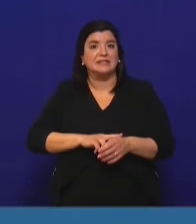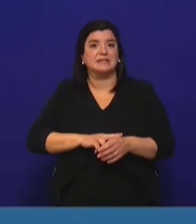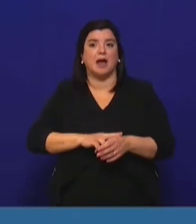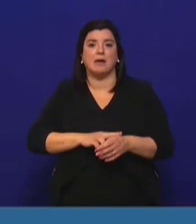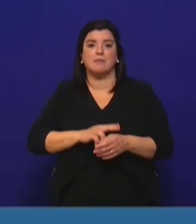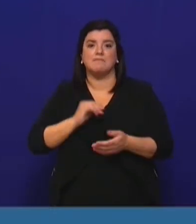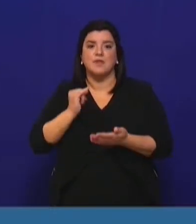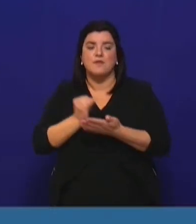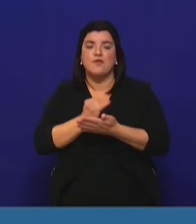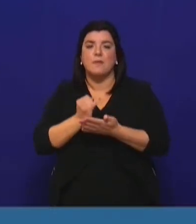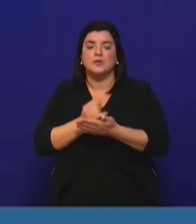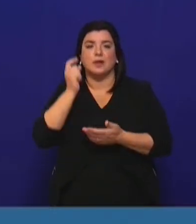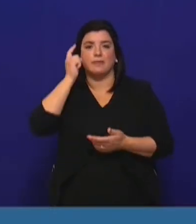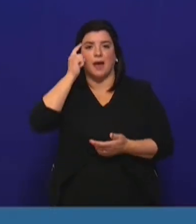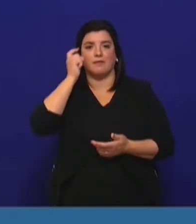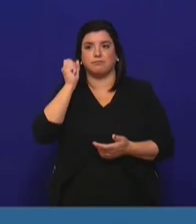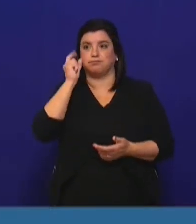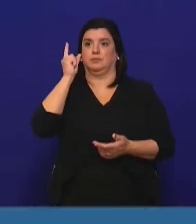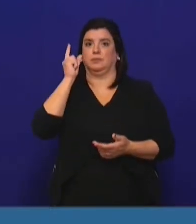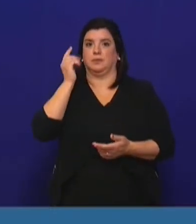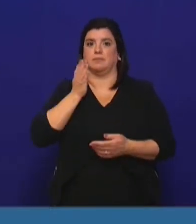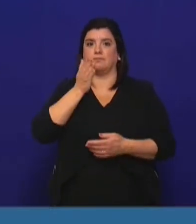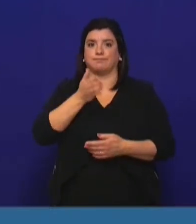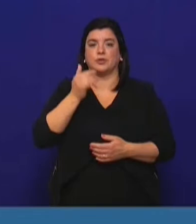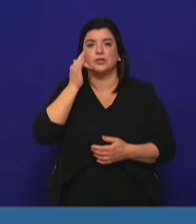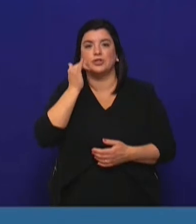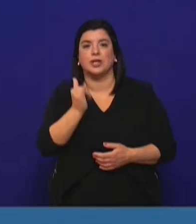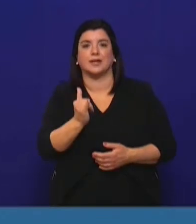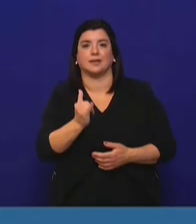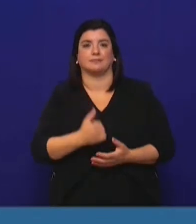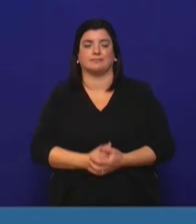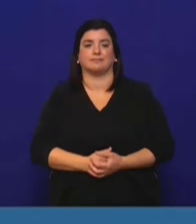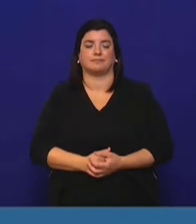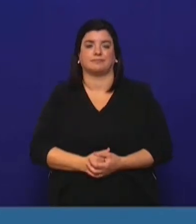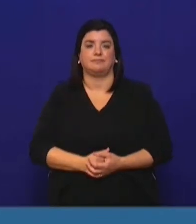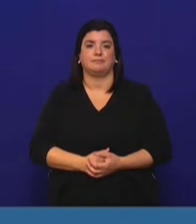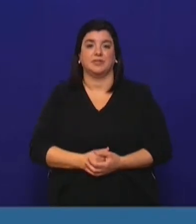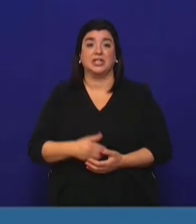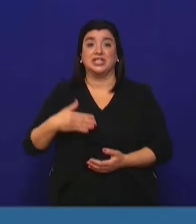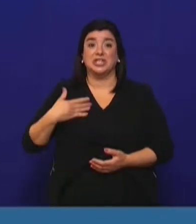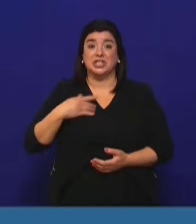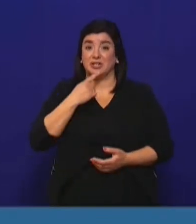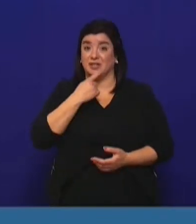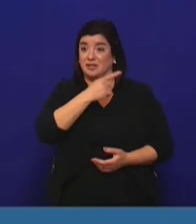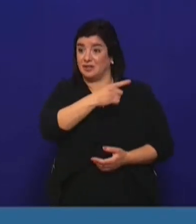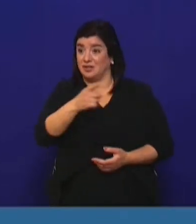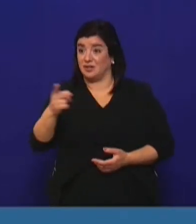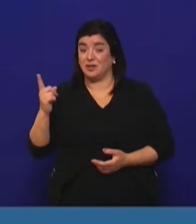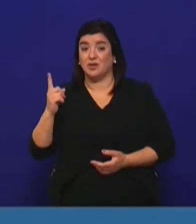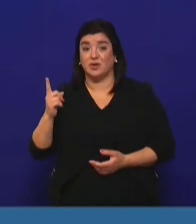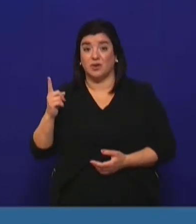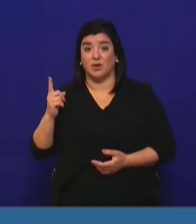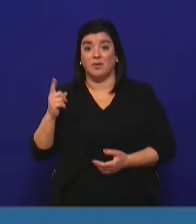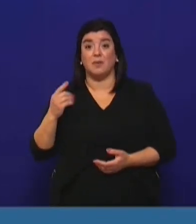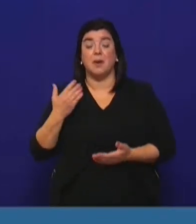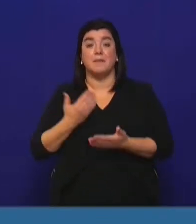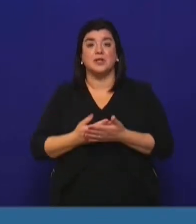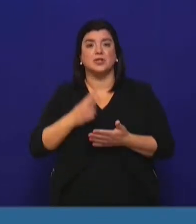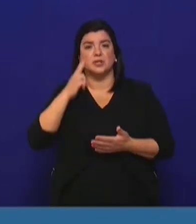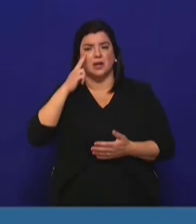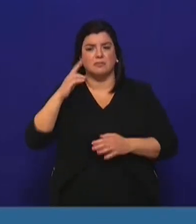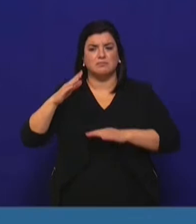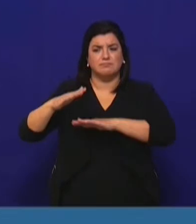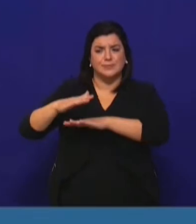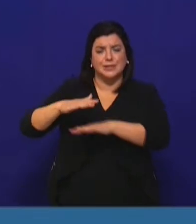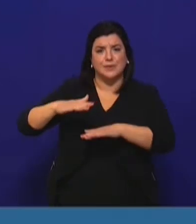il-contact tracing tagħna. U minn hawn nixtieq nappellalkom biex Qegħdin naraw sitwazzjoni fejn